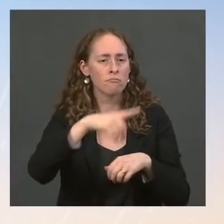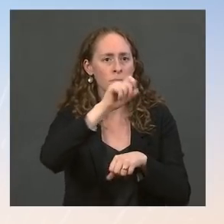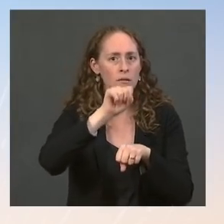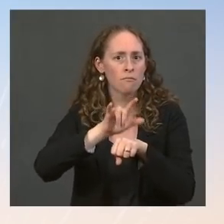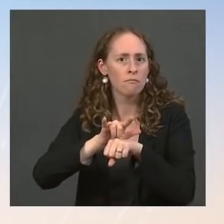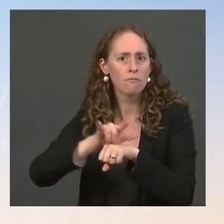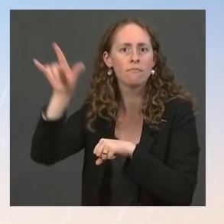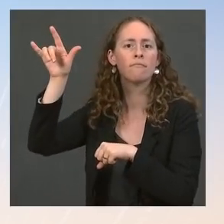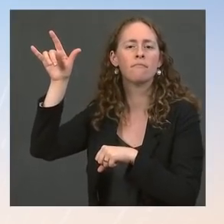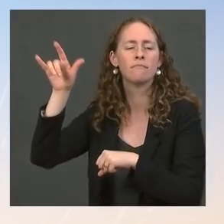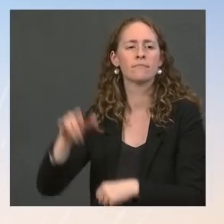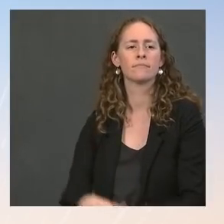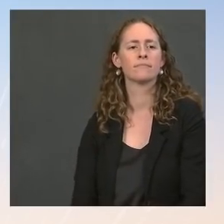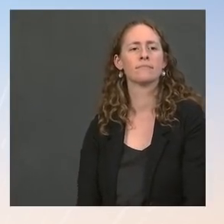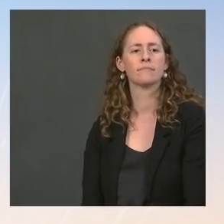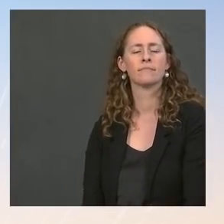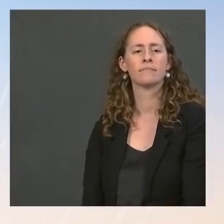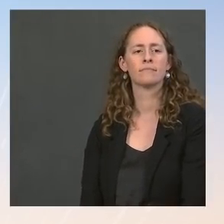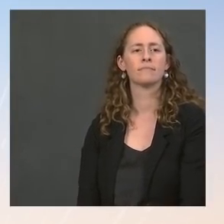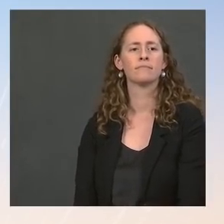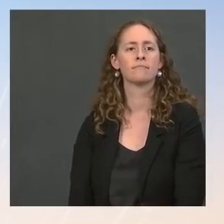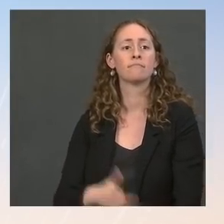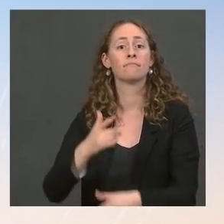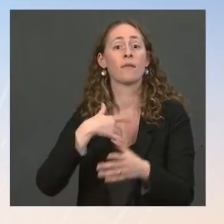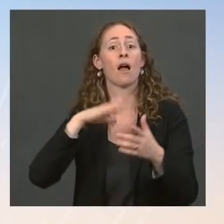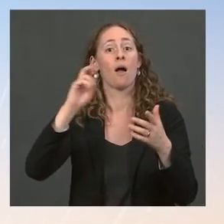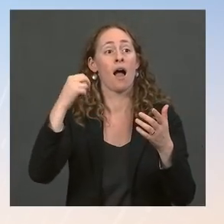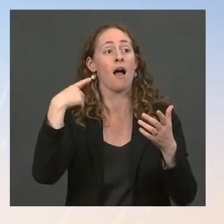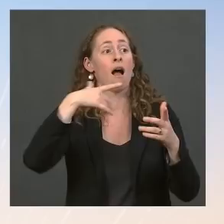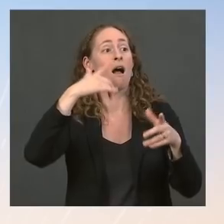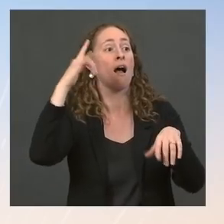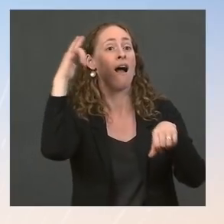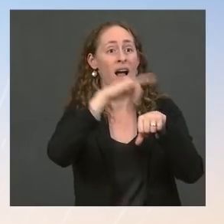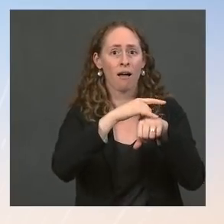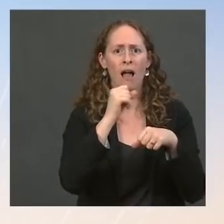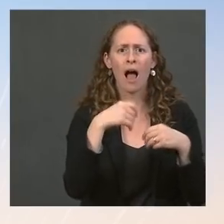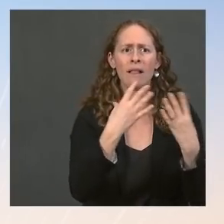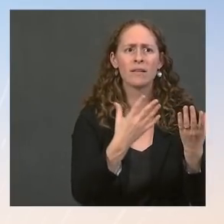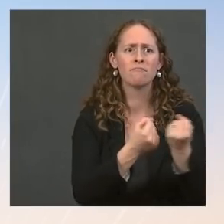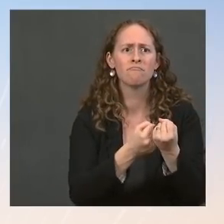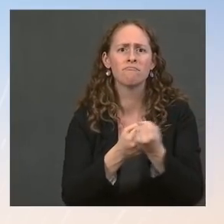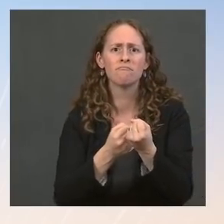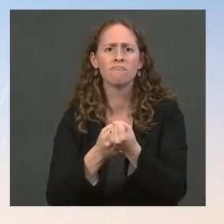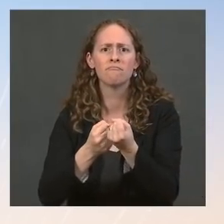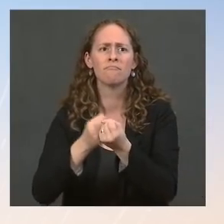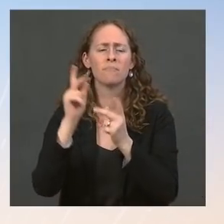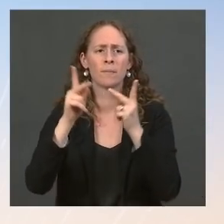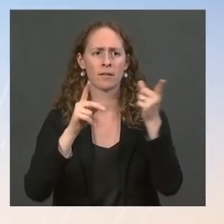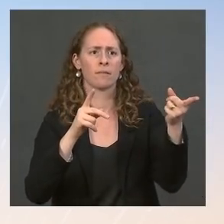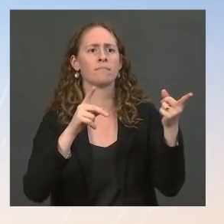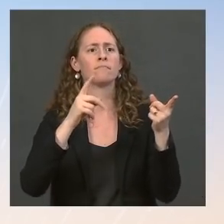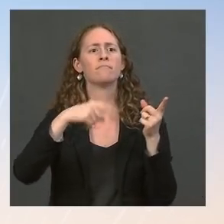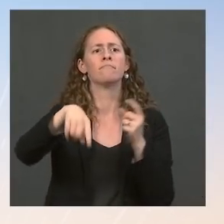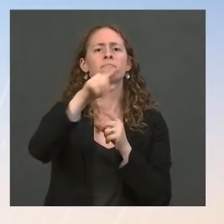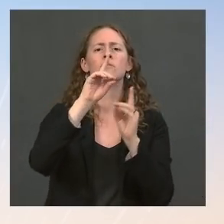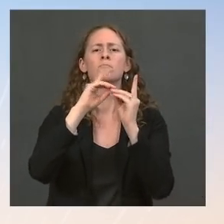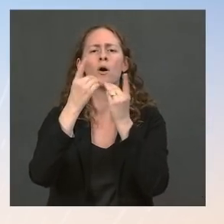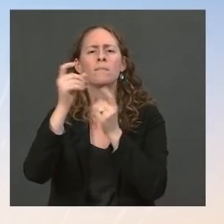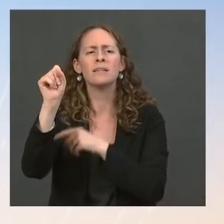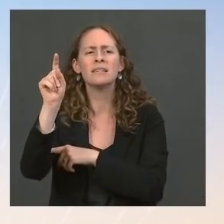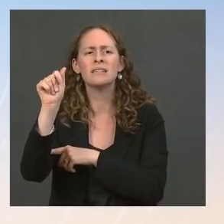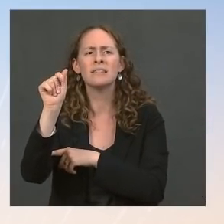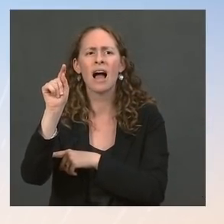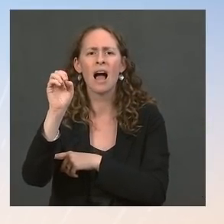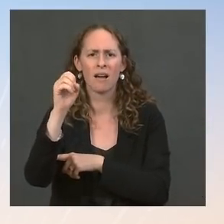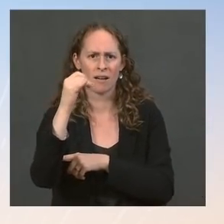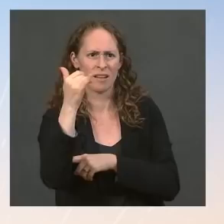to people in the country. We do have a range of officials who are working on exactly this from the State Department and from the White House. I